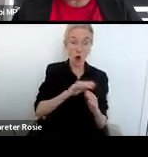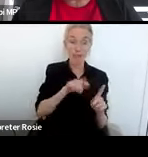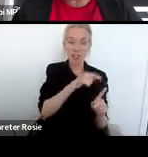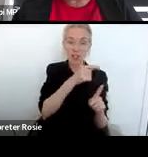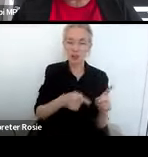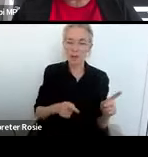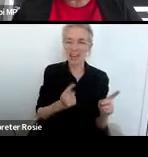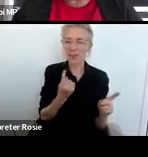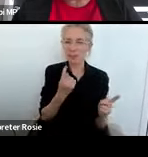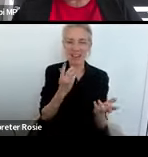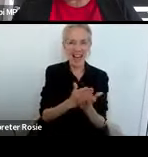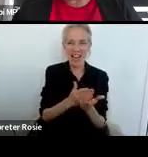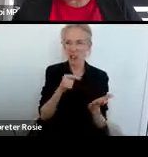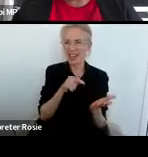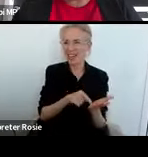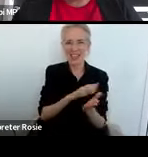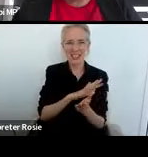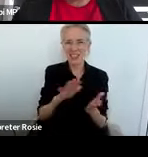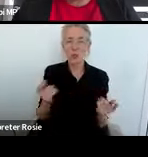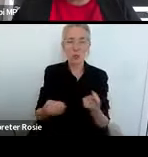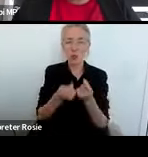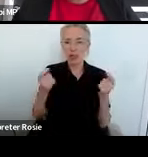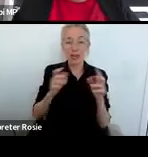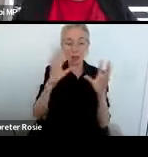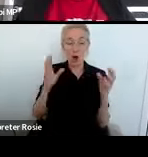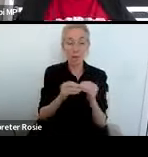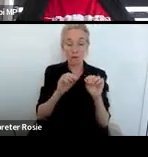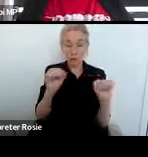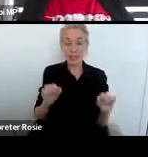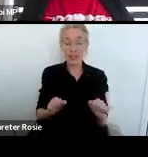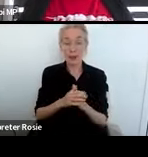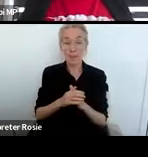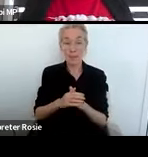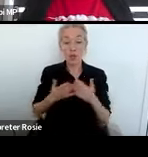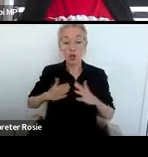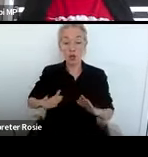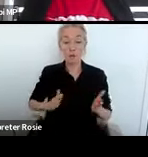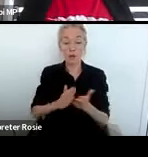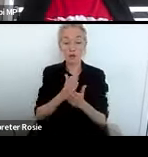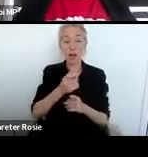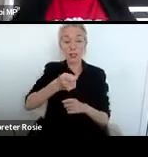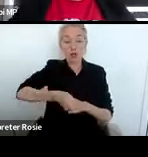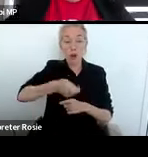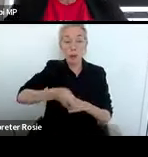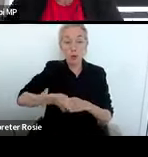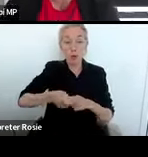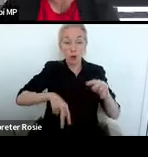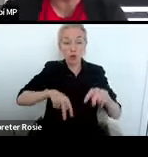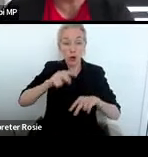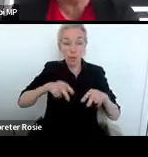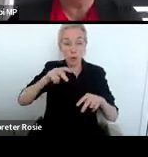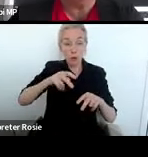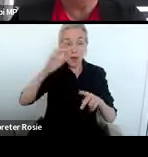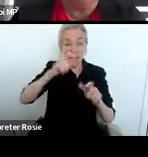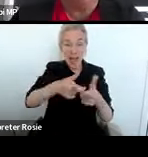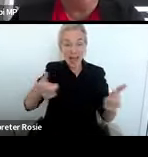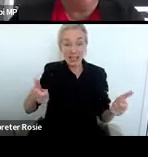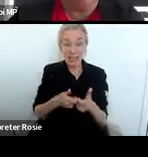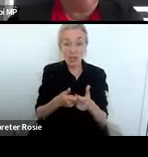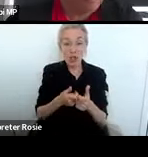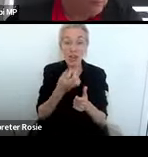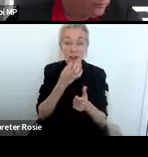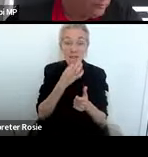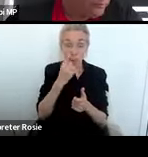of complaints before the Human Rights Tribunal and Commission, and it's just the tip of the iceberg. If it was easier for people to